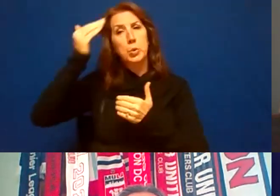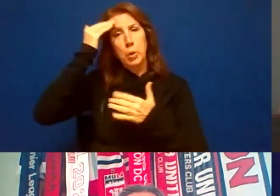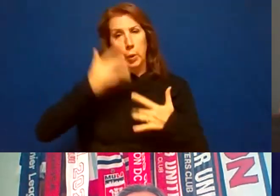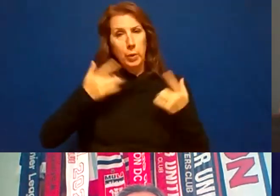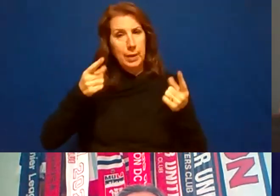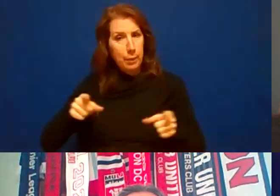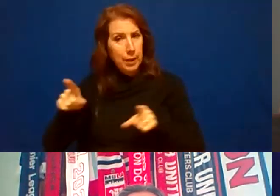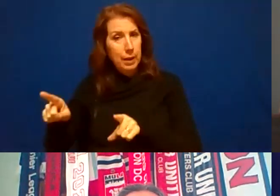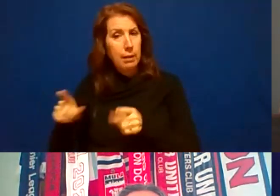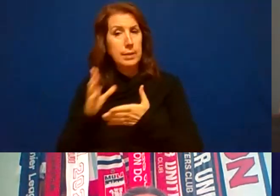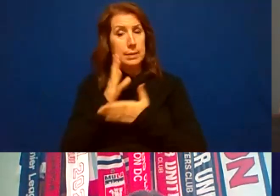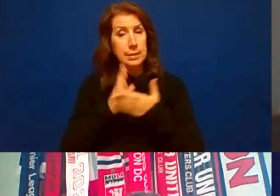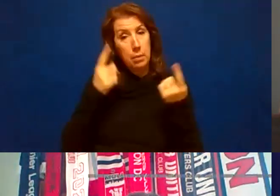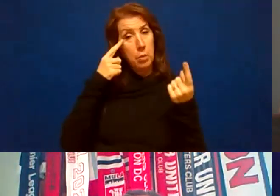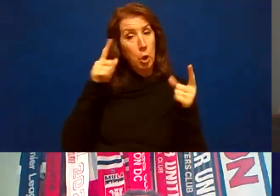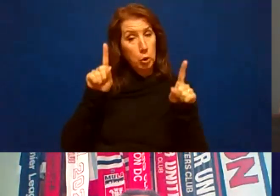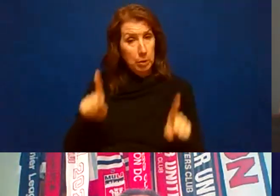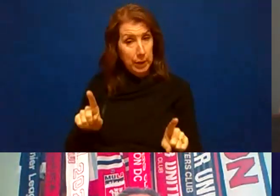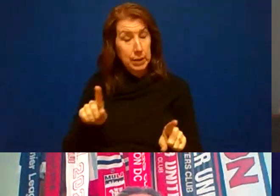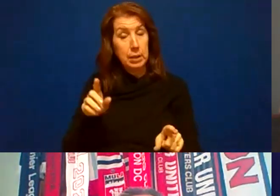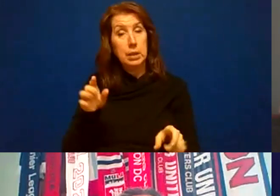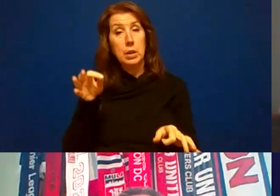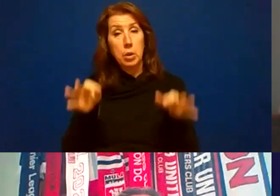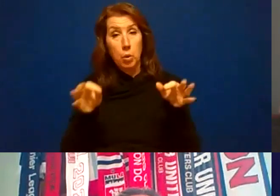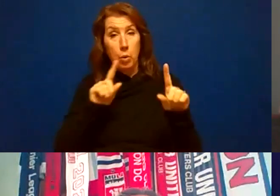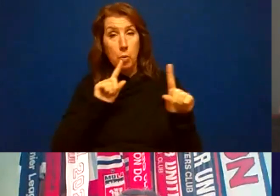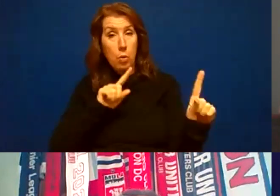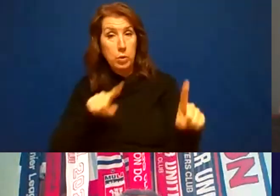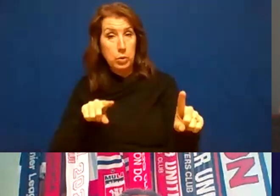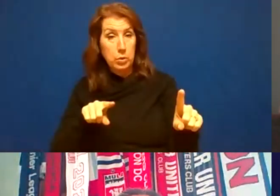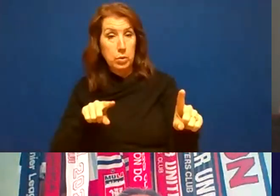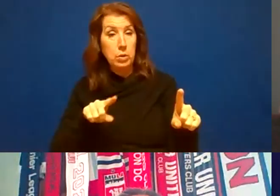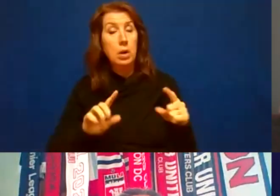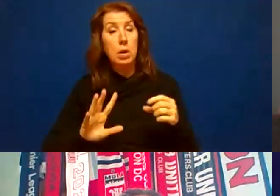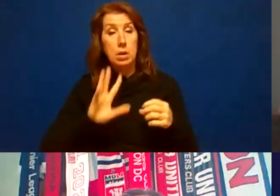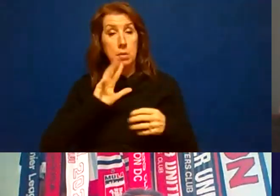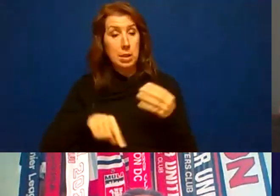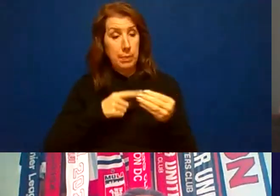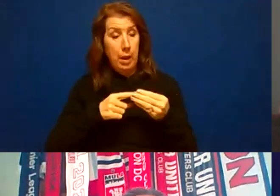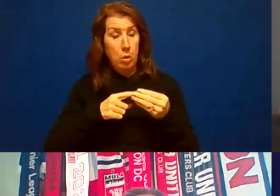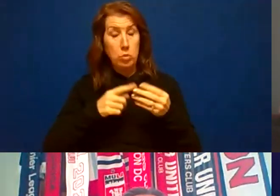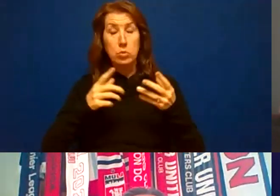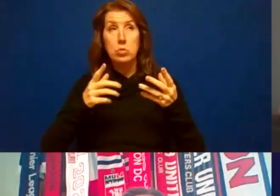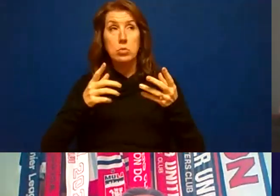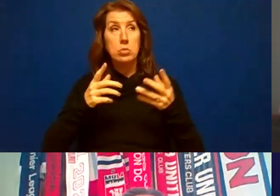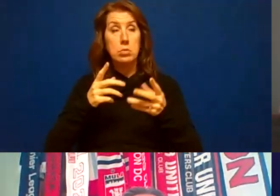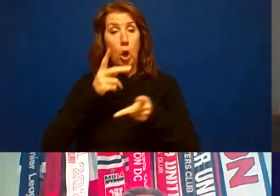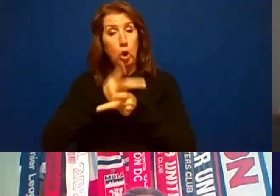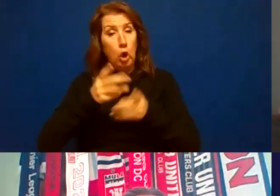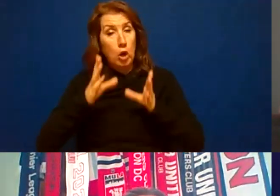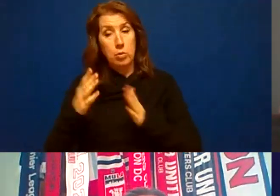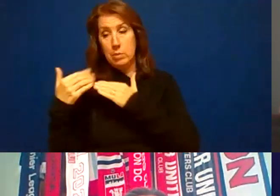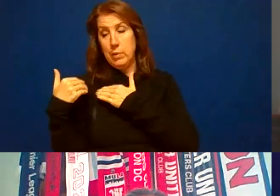the agreements, I think in some of the court orders actually talks about guardians' responsibility. And I think in the